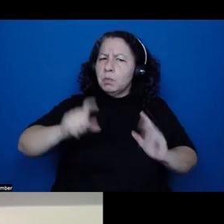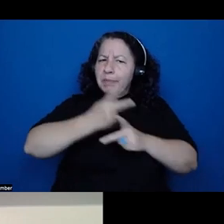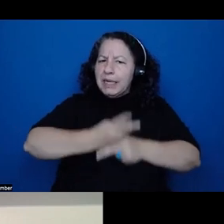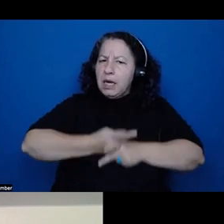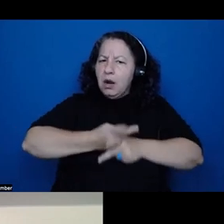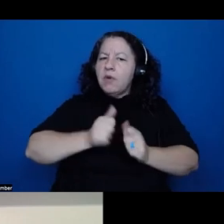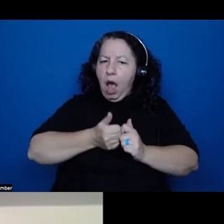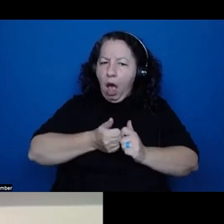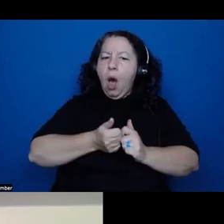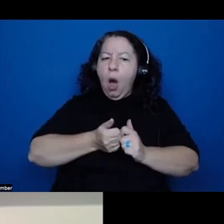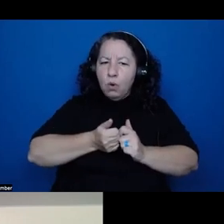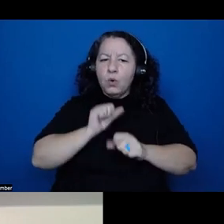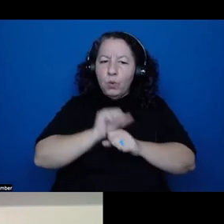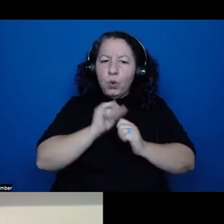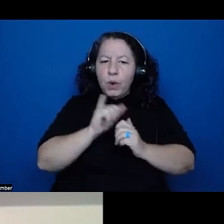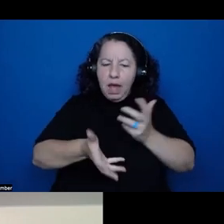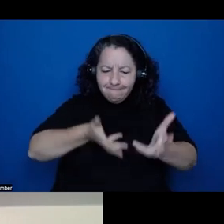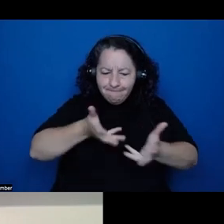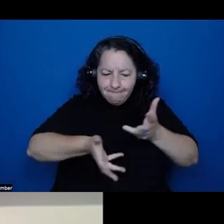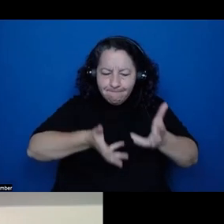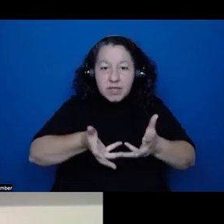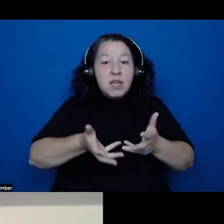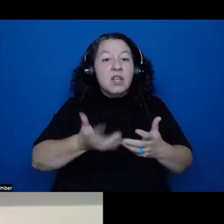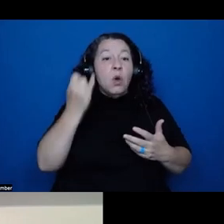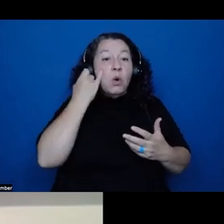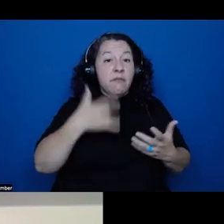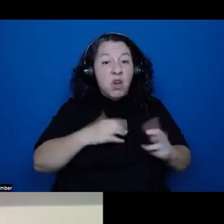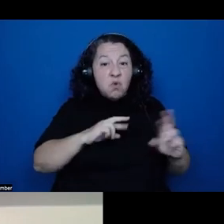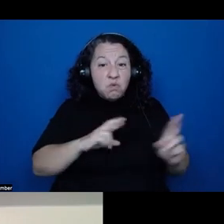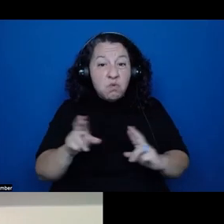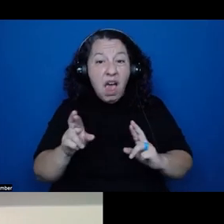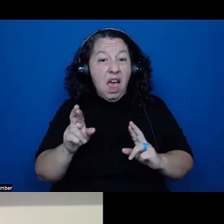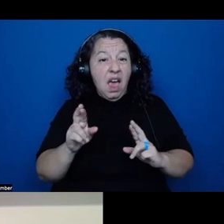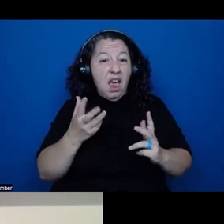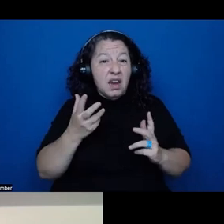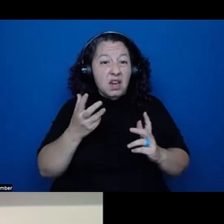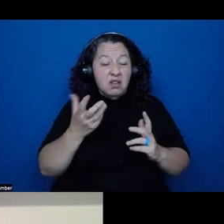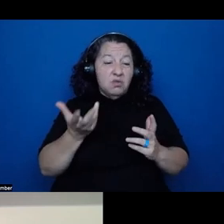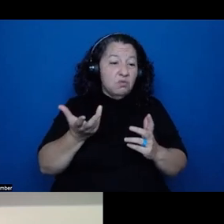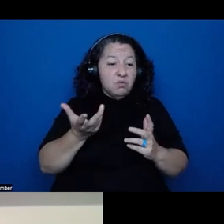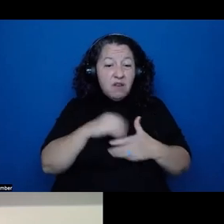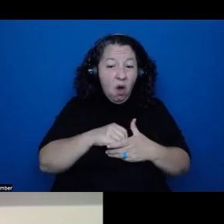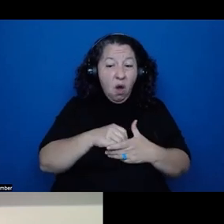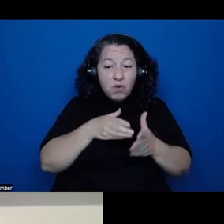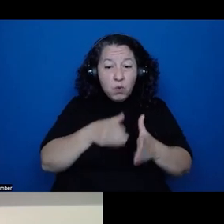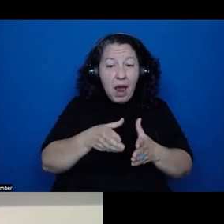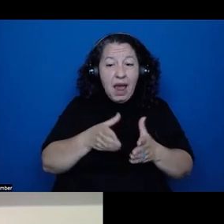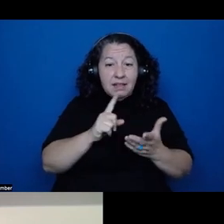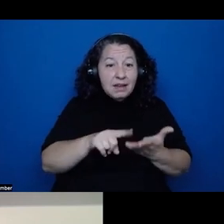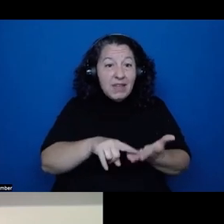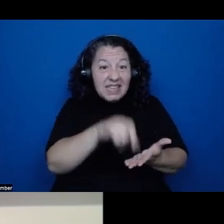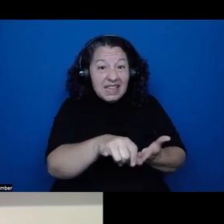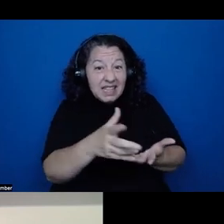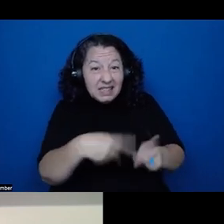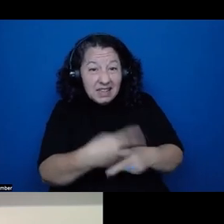I would say, like, if you feel ready to do a practice that kind of investigates those kinds of sites, you have to be careful around all of those